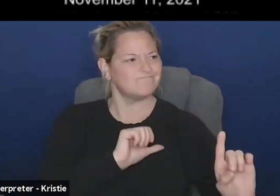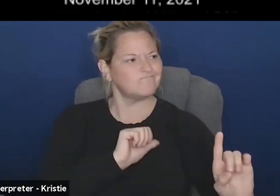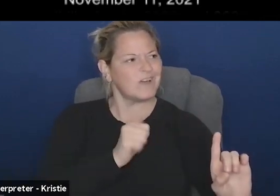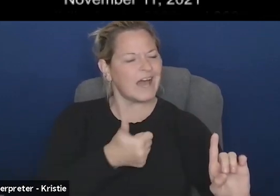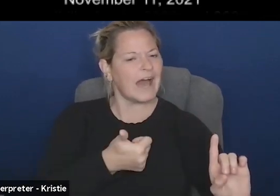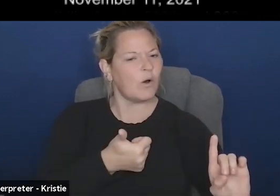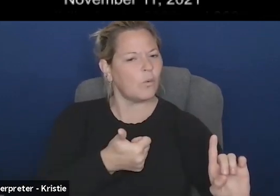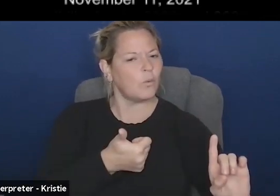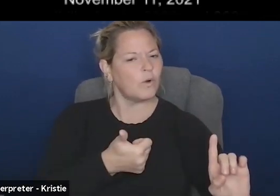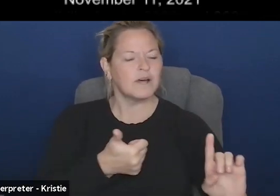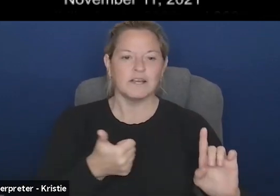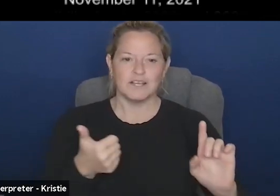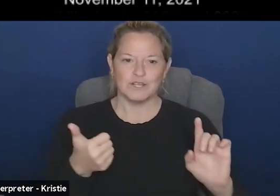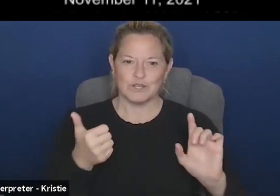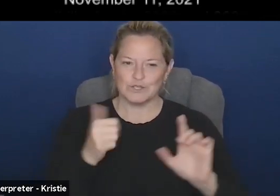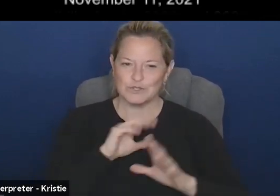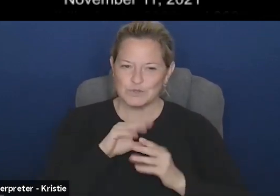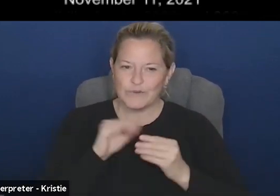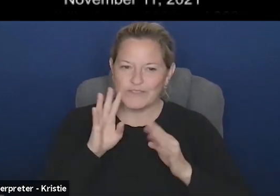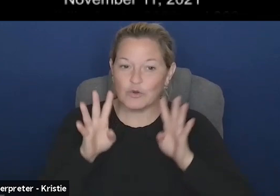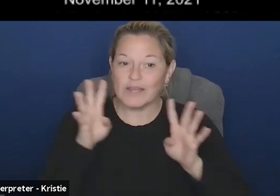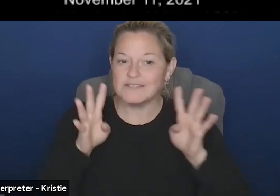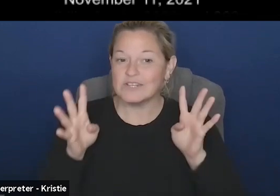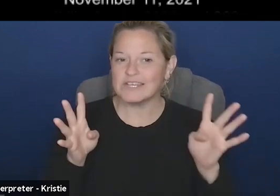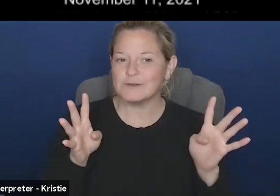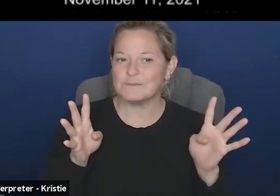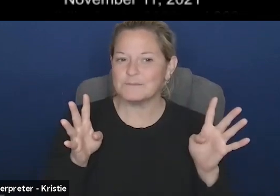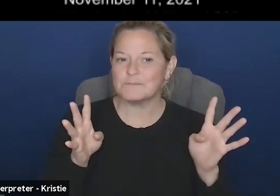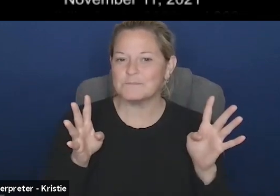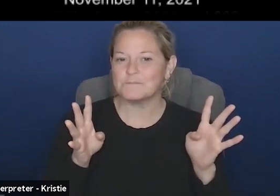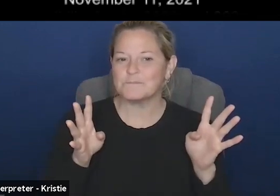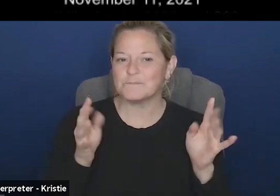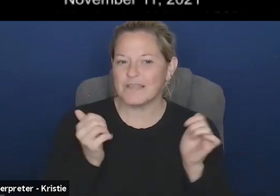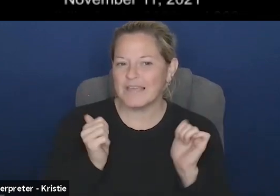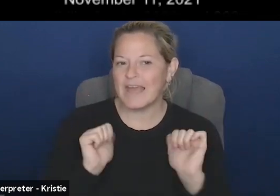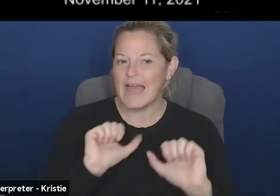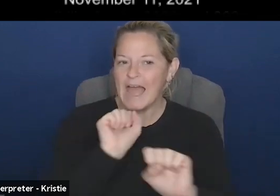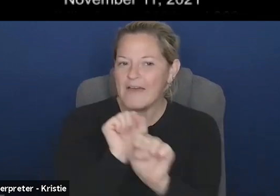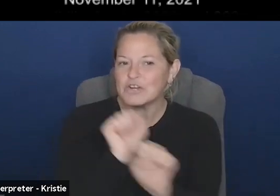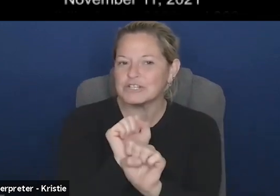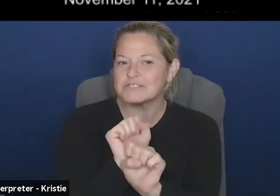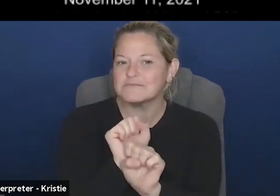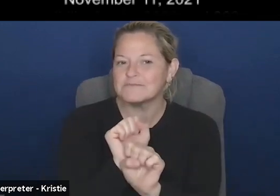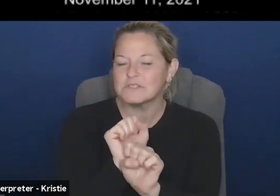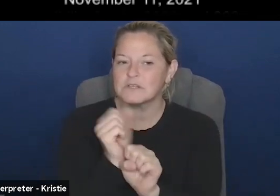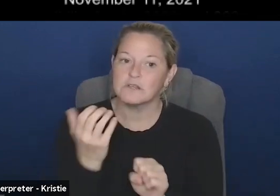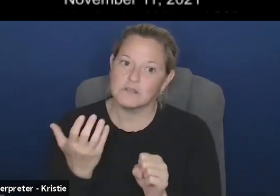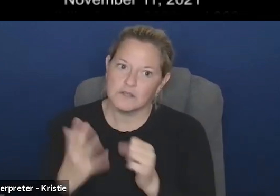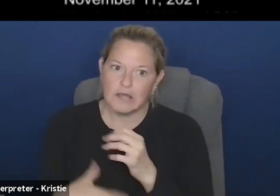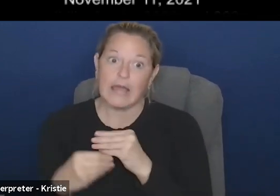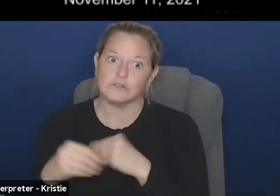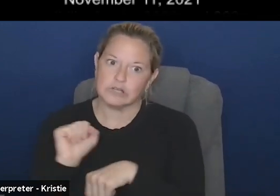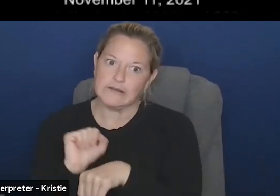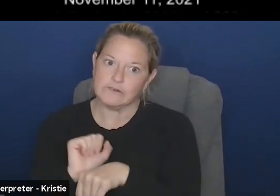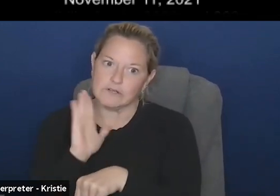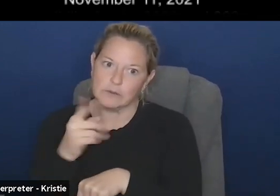bit of ingenuity, with a little bit of creativity, with a little bit of effort, extra effort, I will say, because